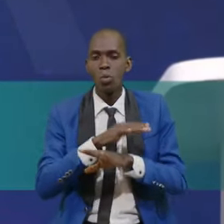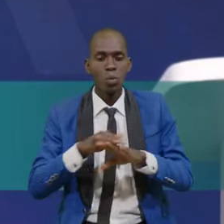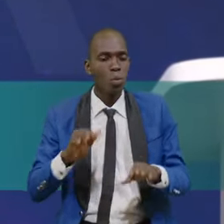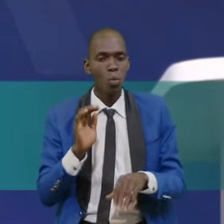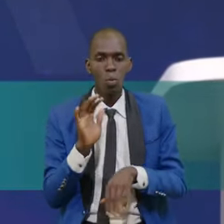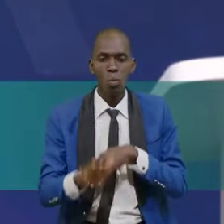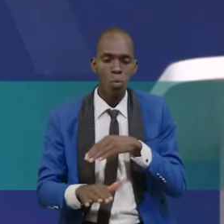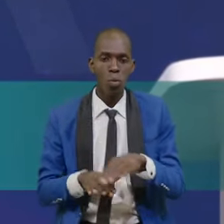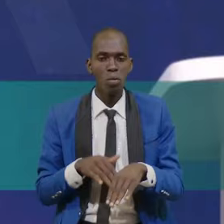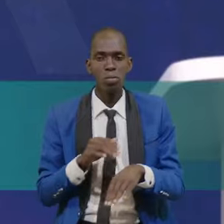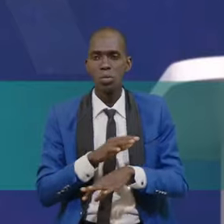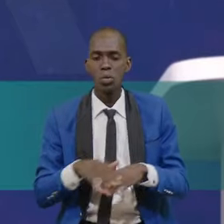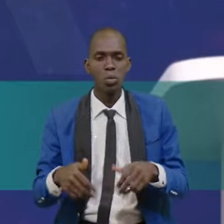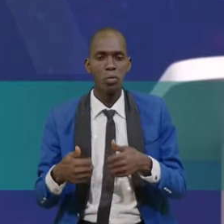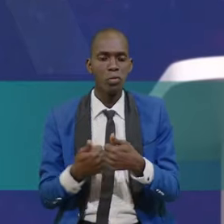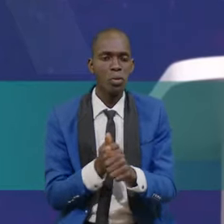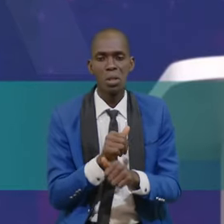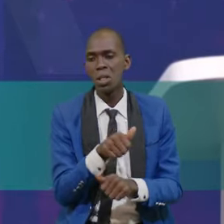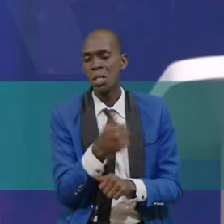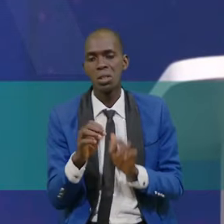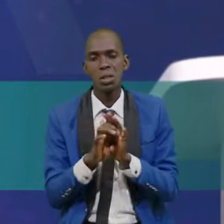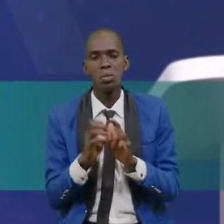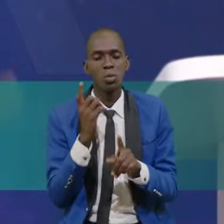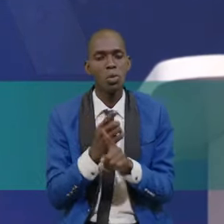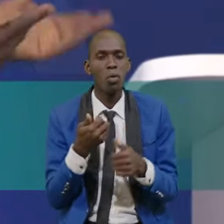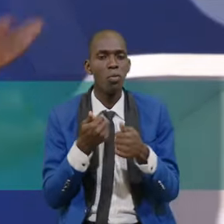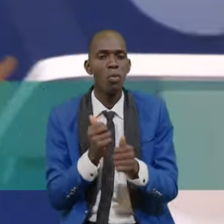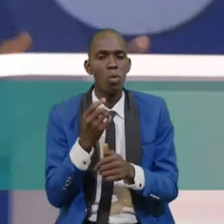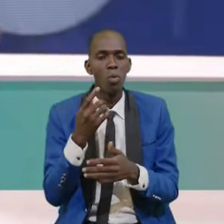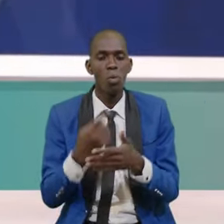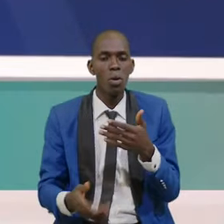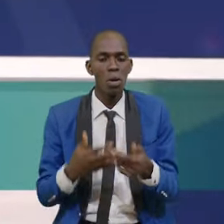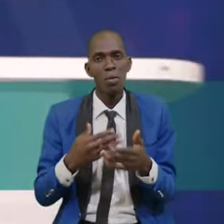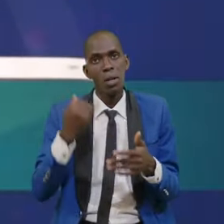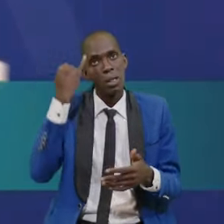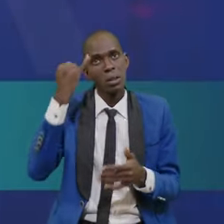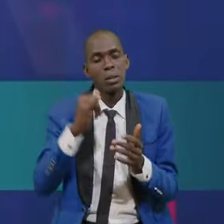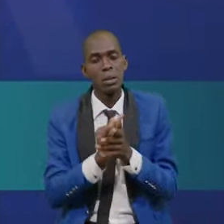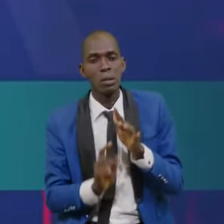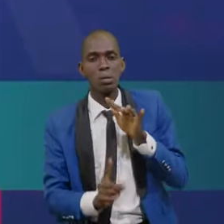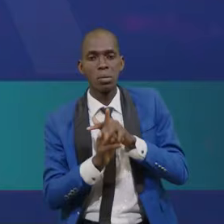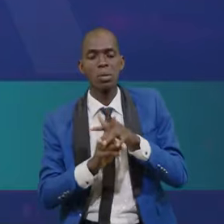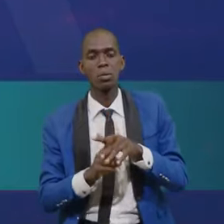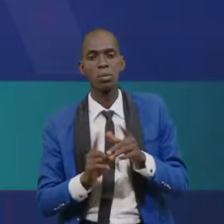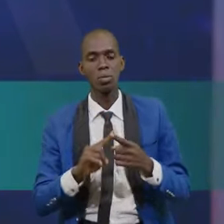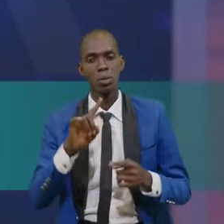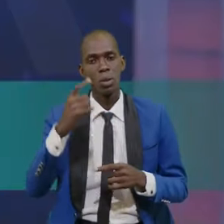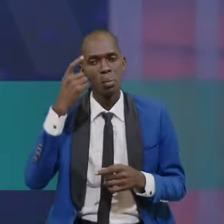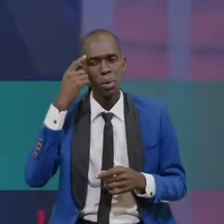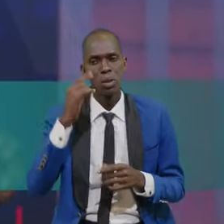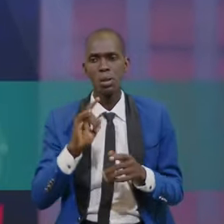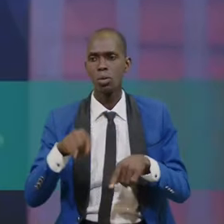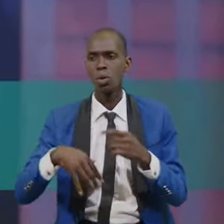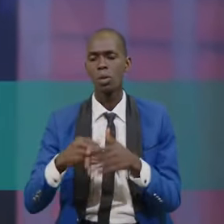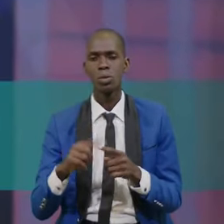pattern? What idea comes from their head, from their mind? They just go out and do whatever. Don't we have people in